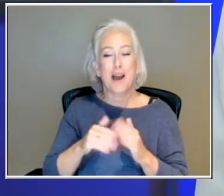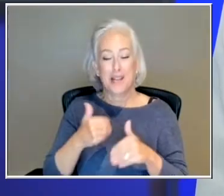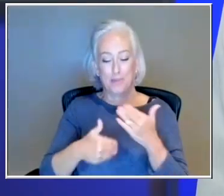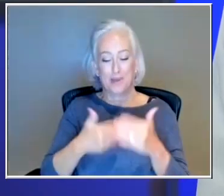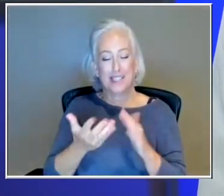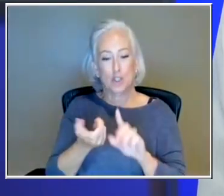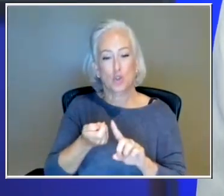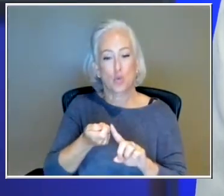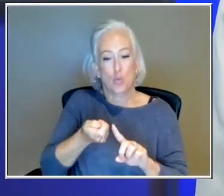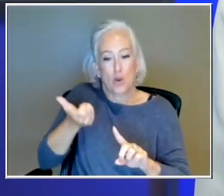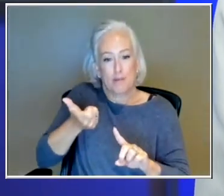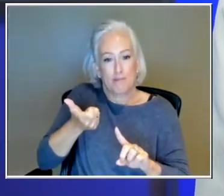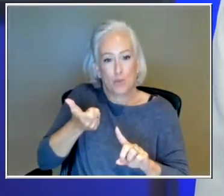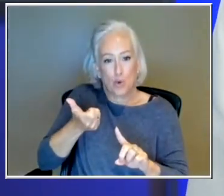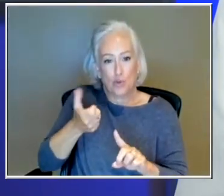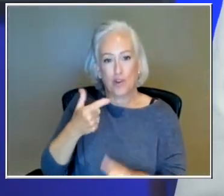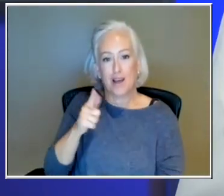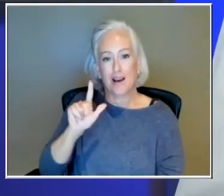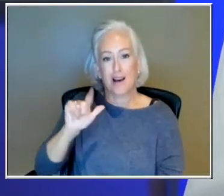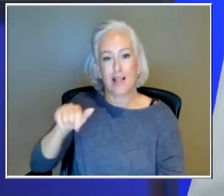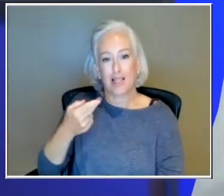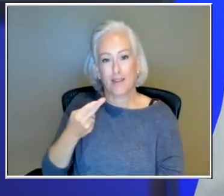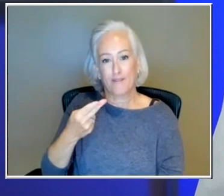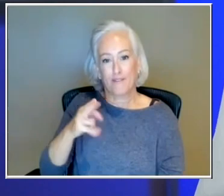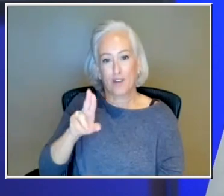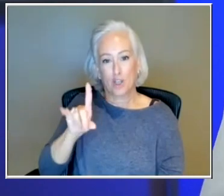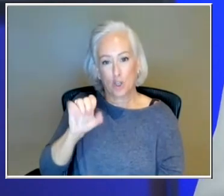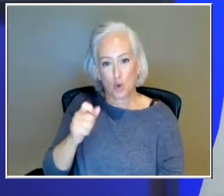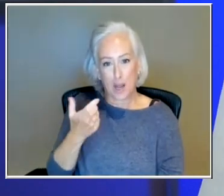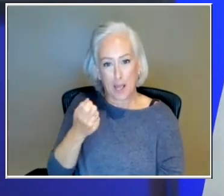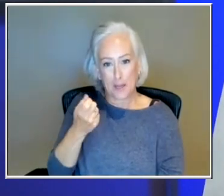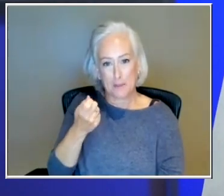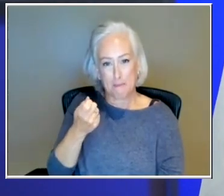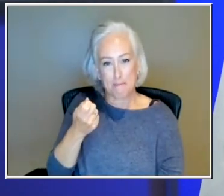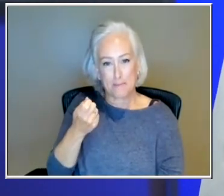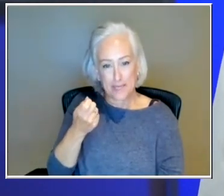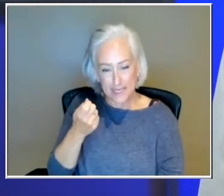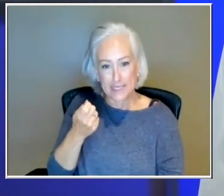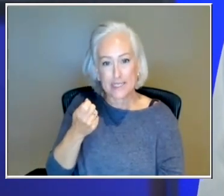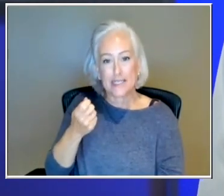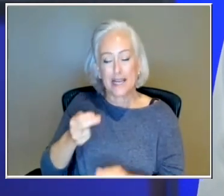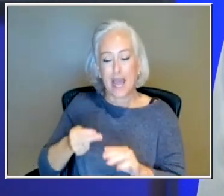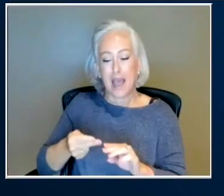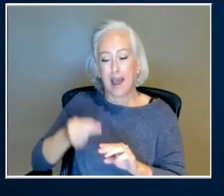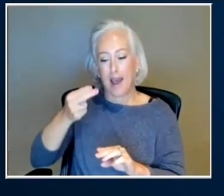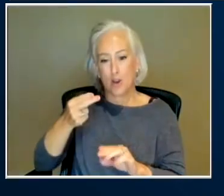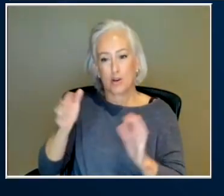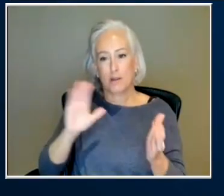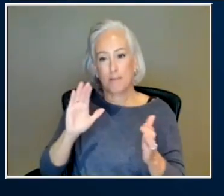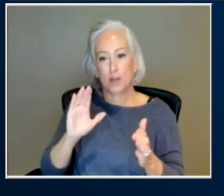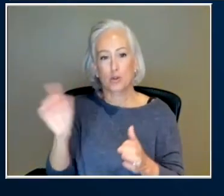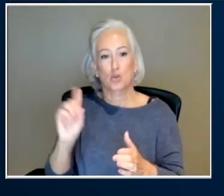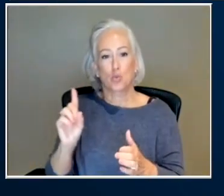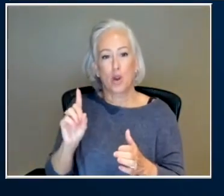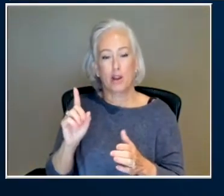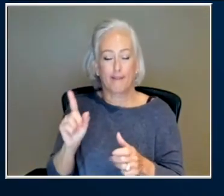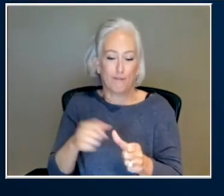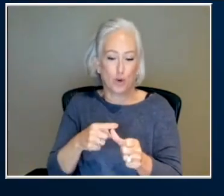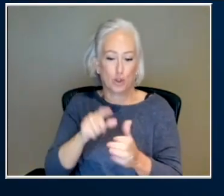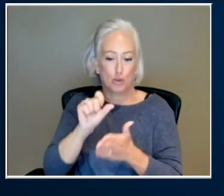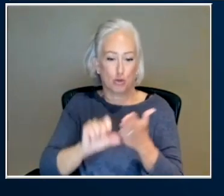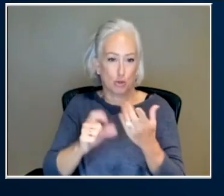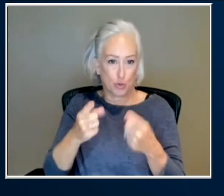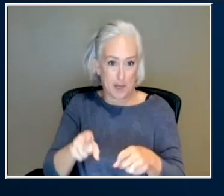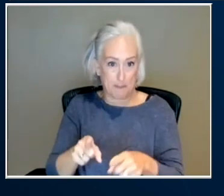lymph node recurrence that was a little bit higher out of where I had done his original surgery. Gotcha. Okay. And then Jean has another question. Very